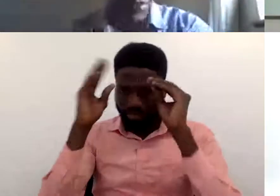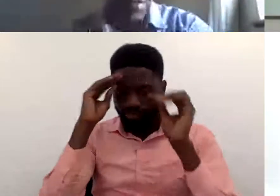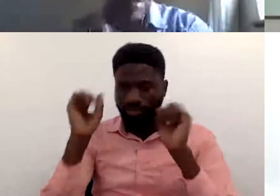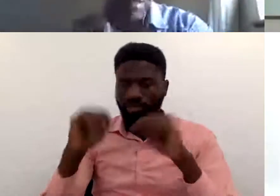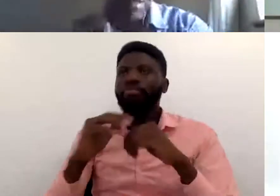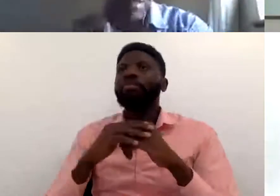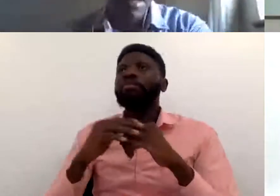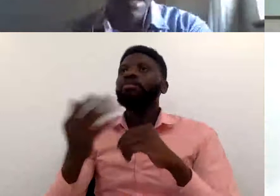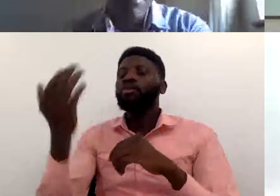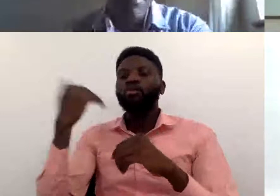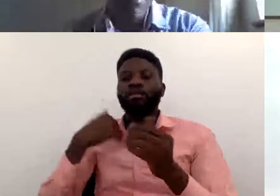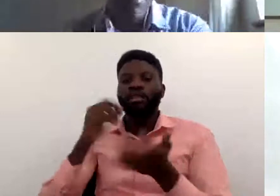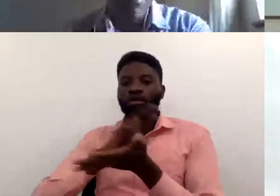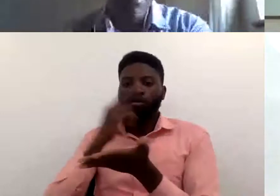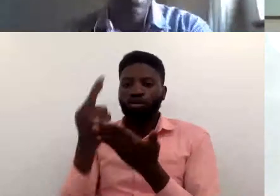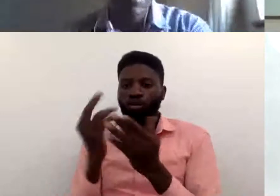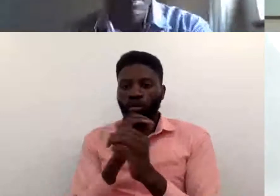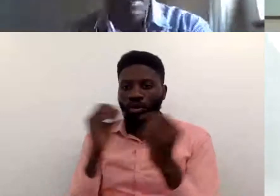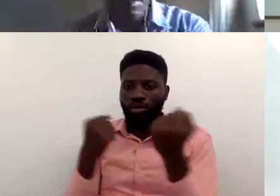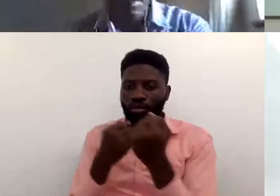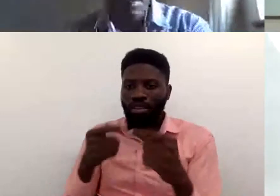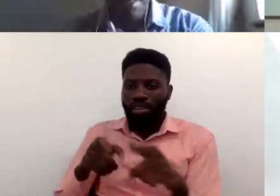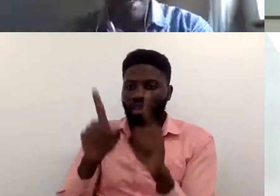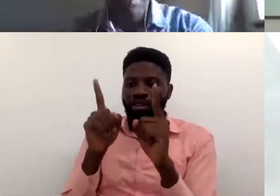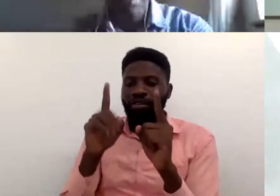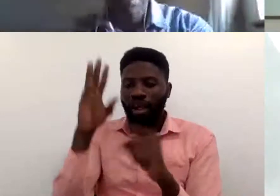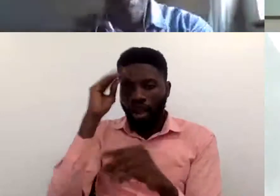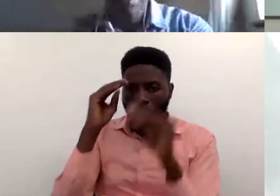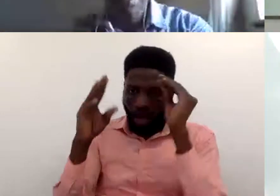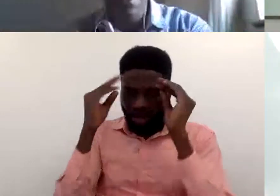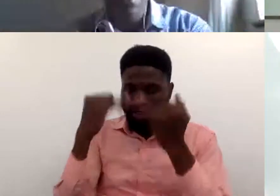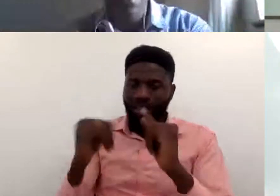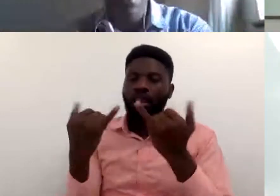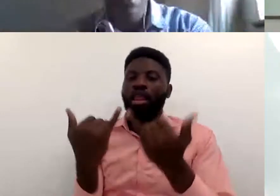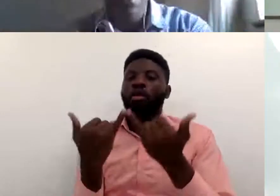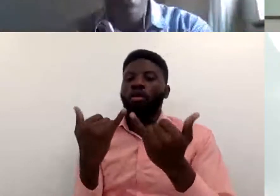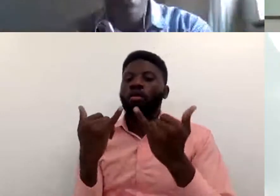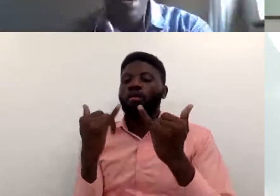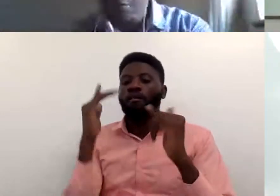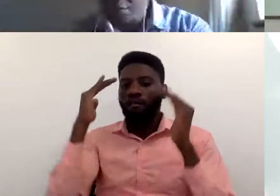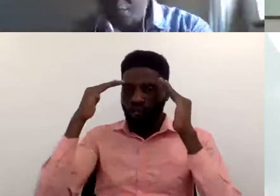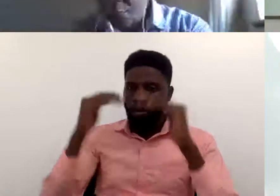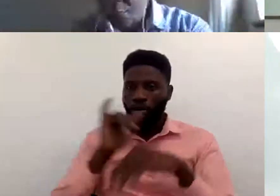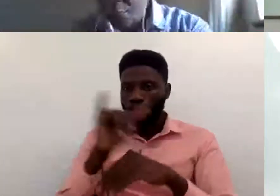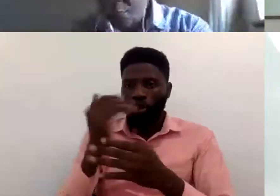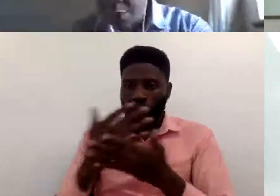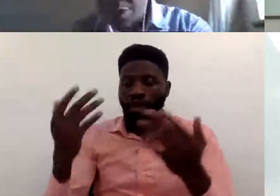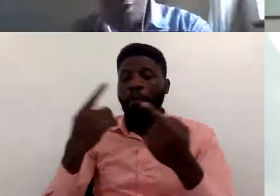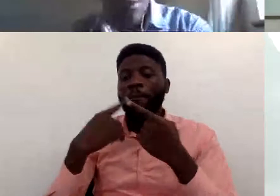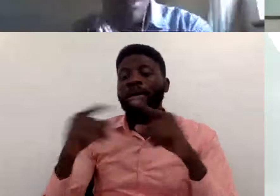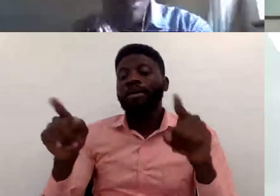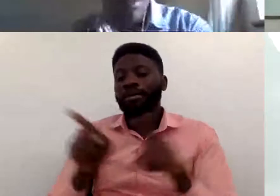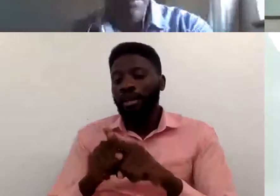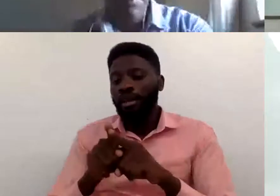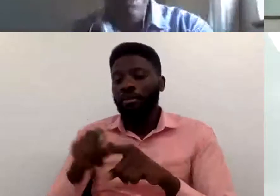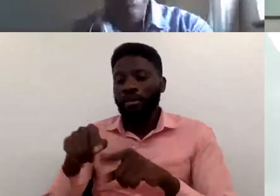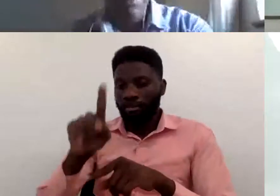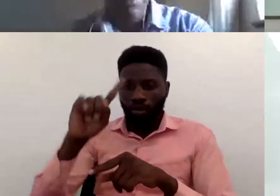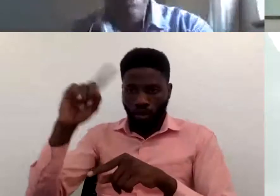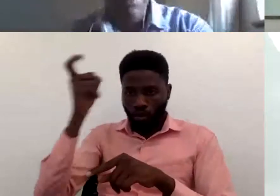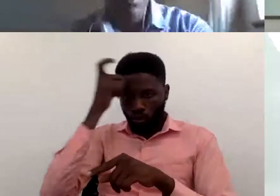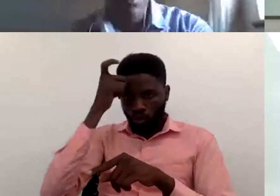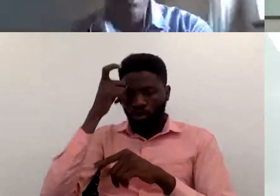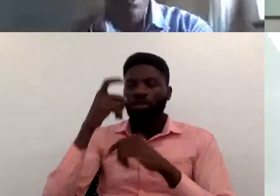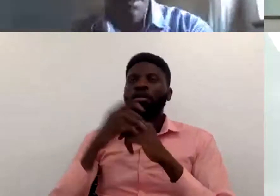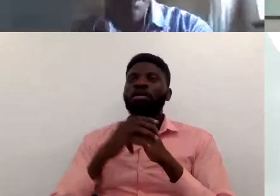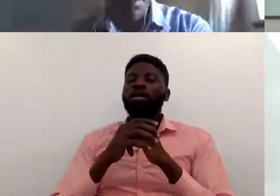the resources then to support yourself, and try and invest yourself in those things. But at the end of the day, ask yourself, do you have passion